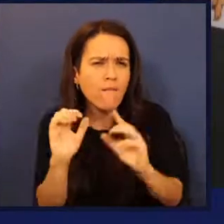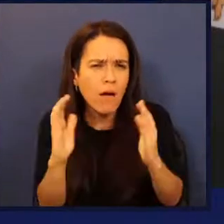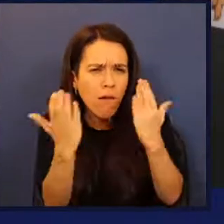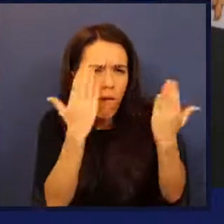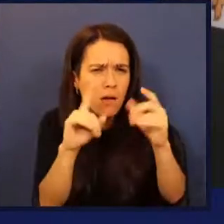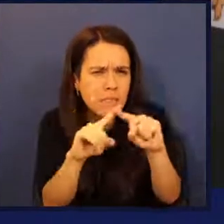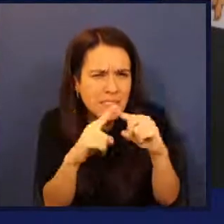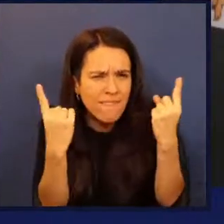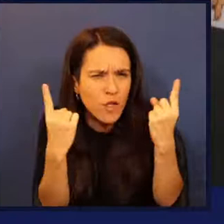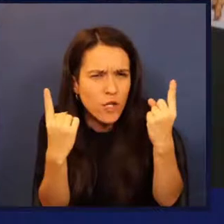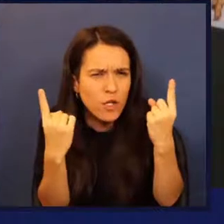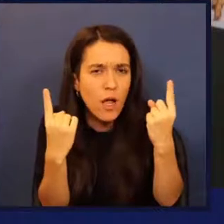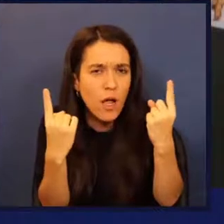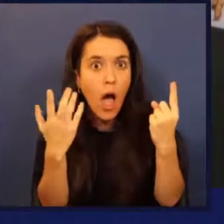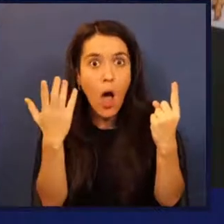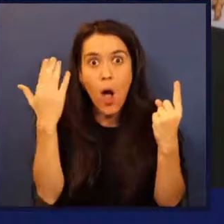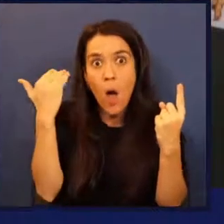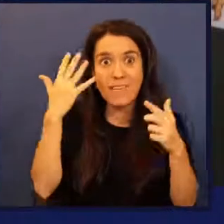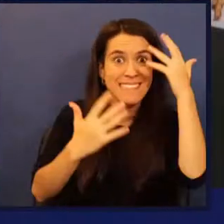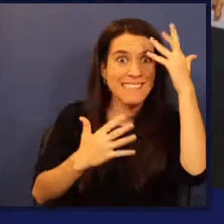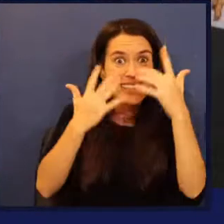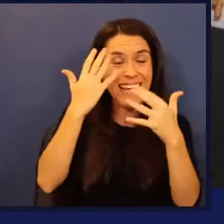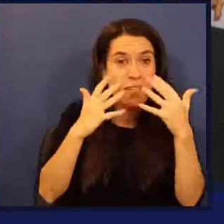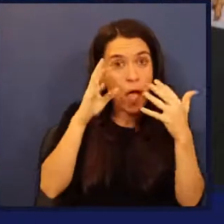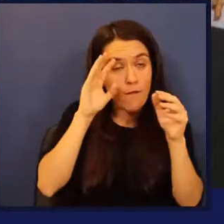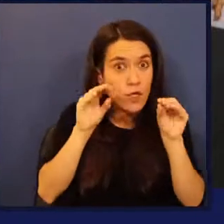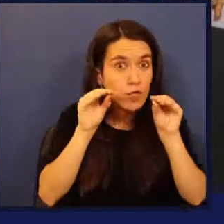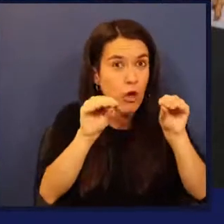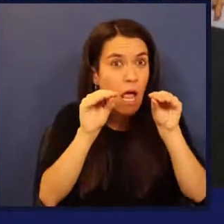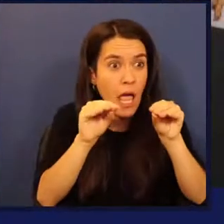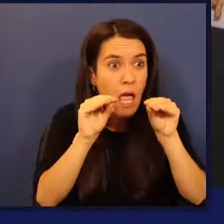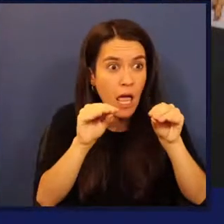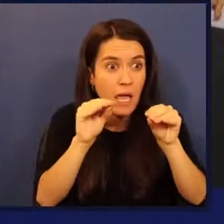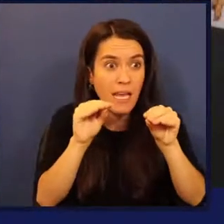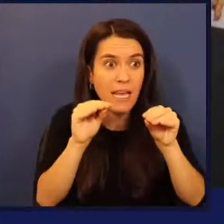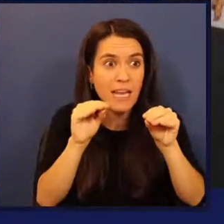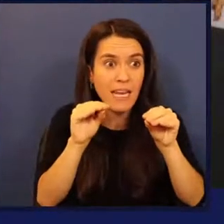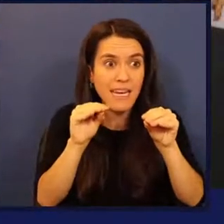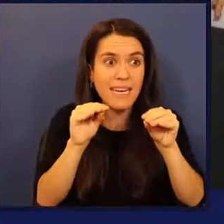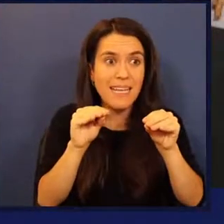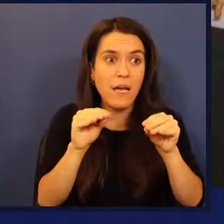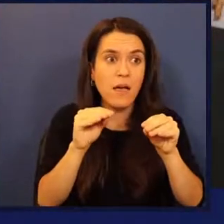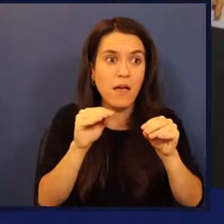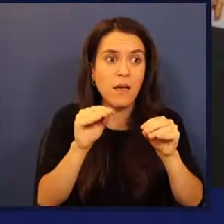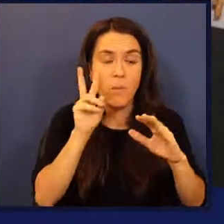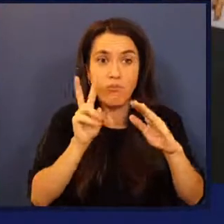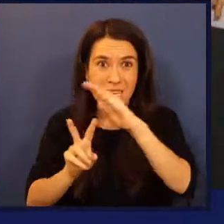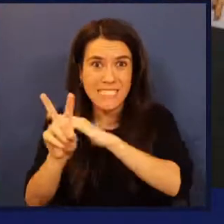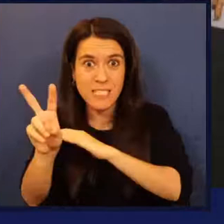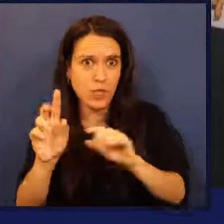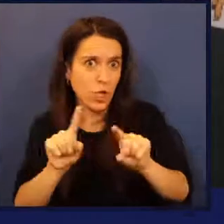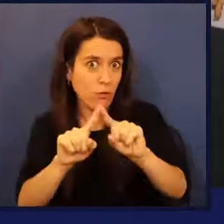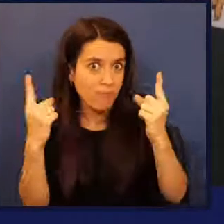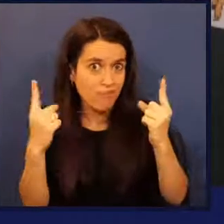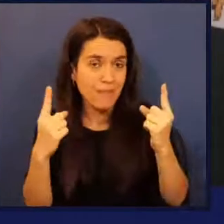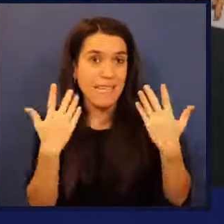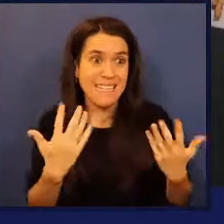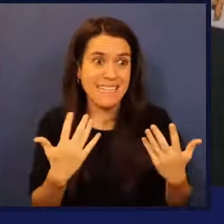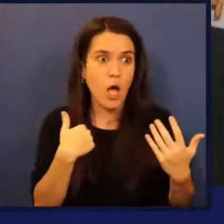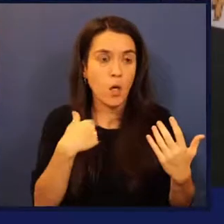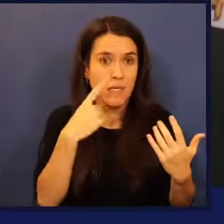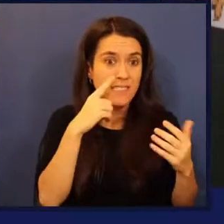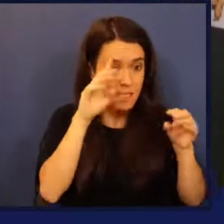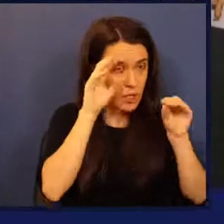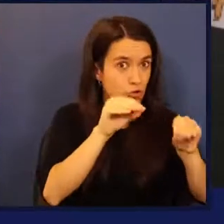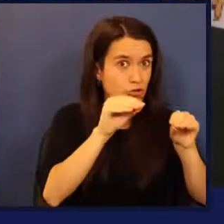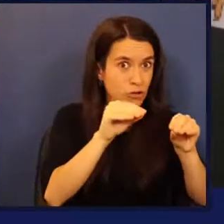between the data set you use to train your actual model and the data set that you're actually doing inference on. This is